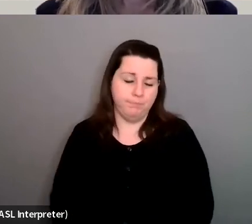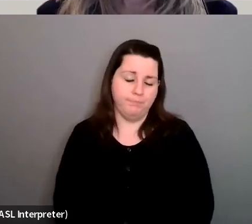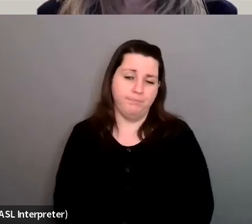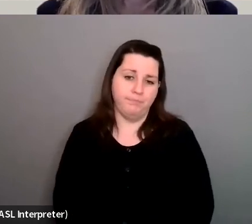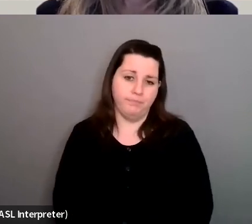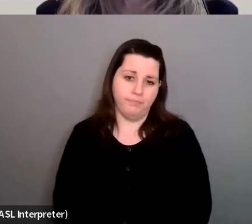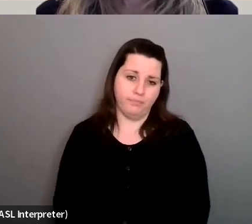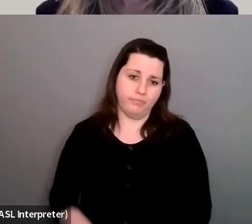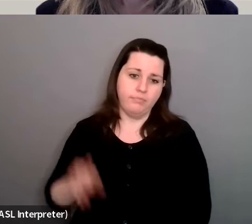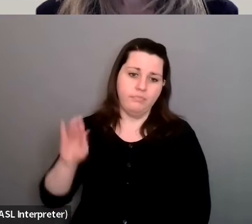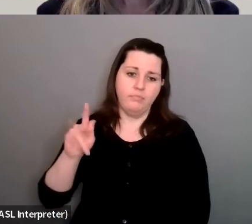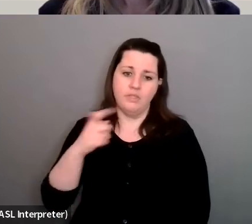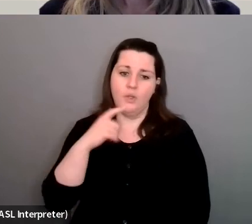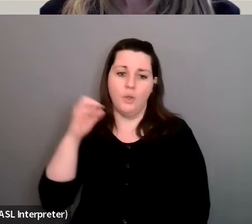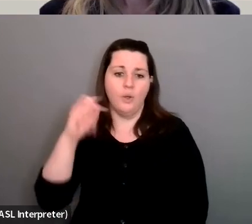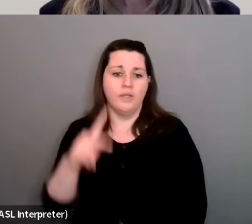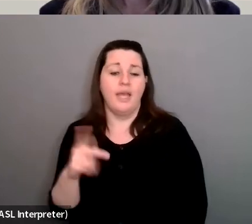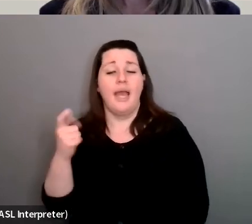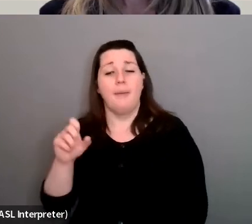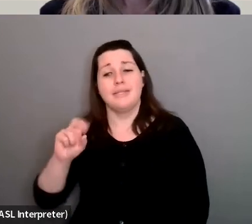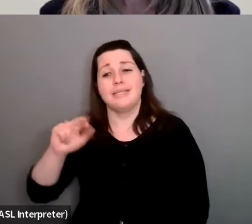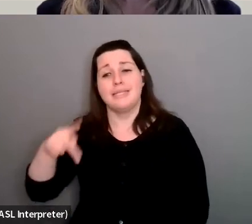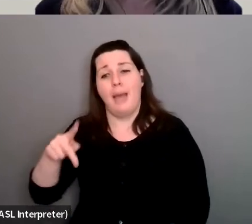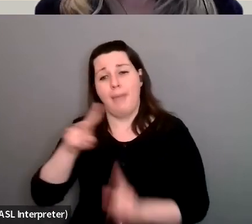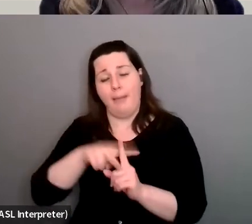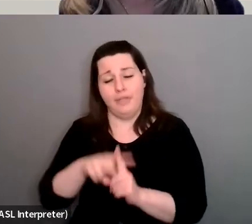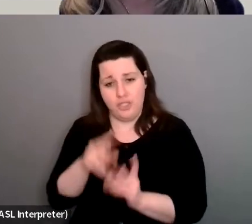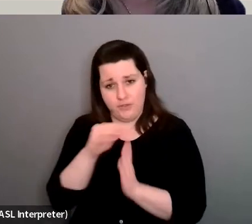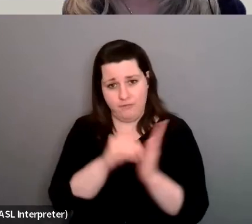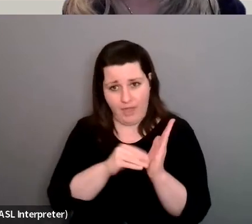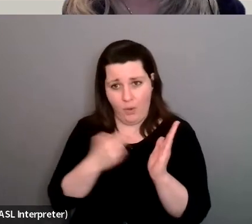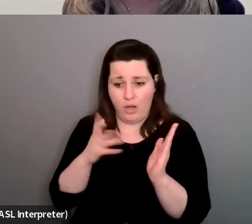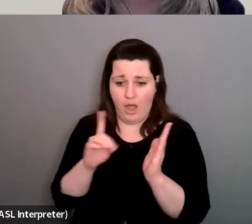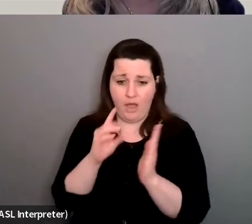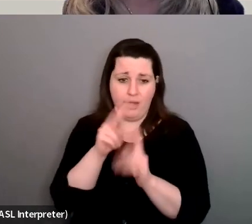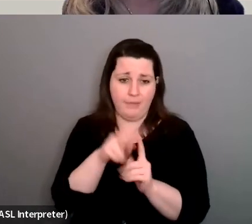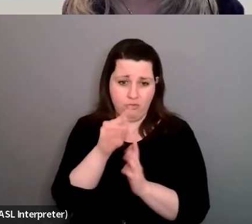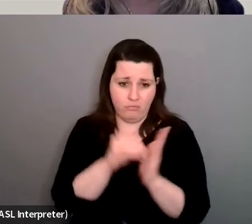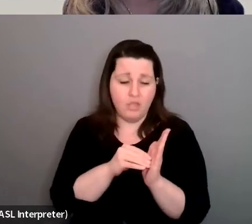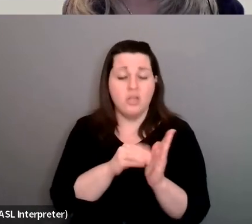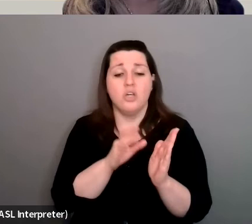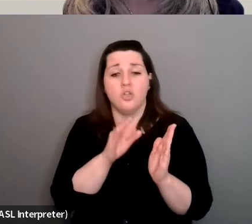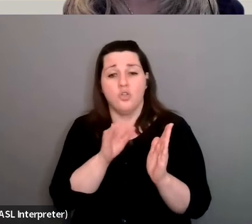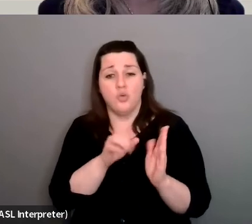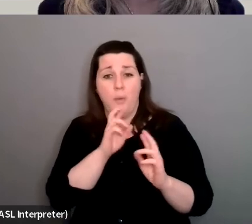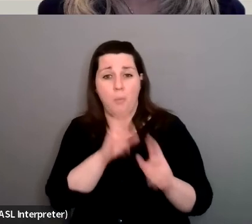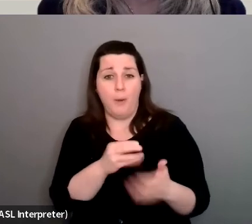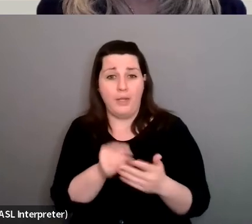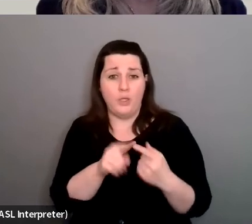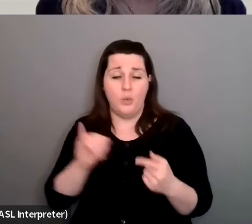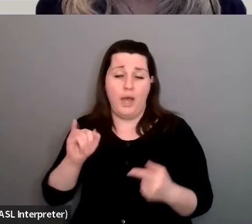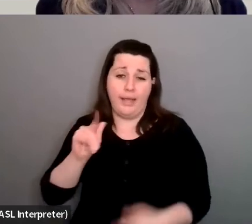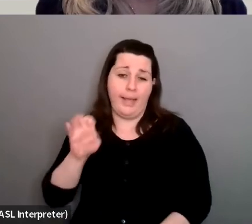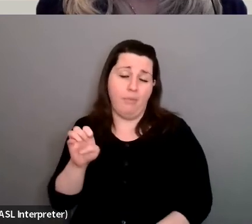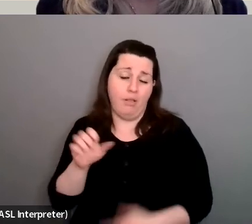Okay. When filling out SNAP applications, HUD applications, do we report money in IAble account?